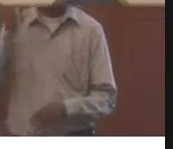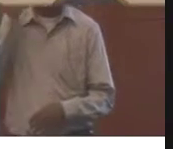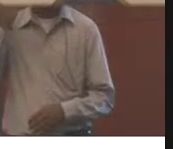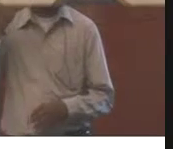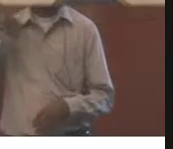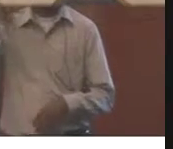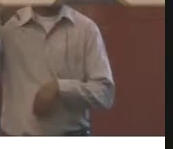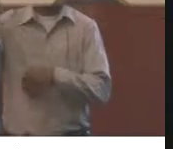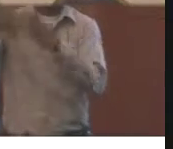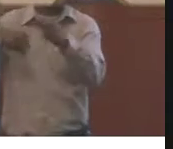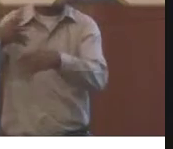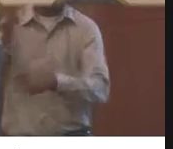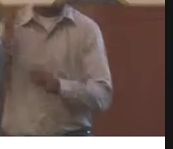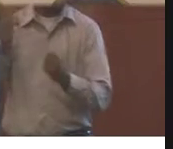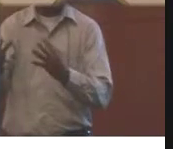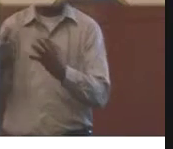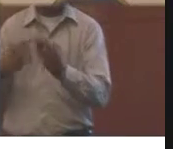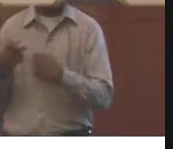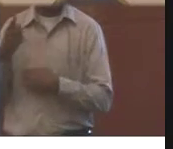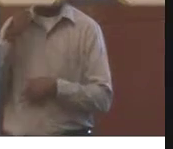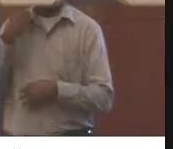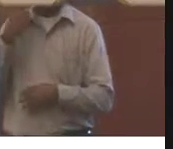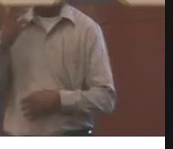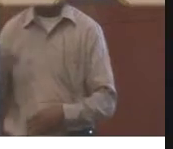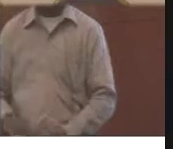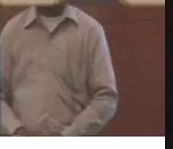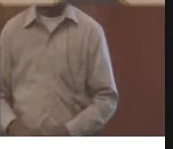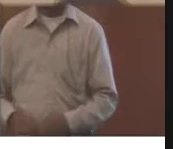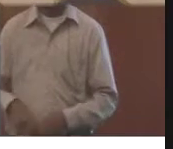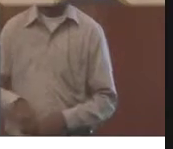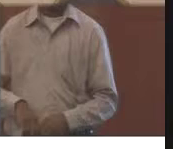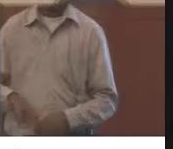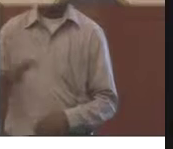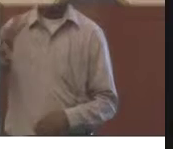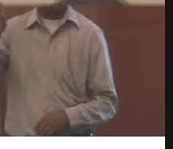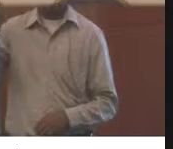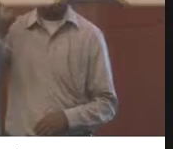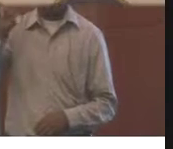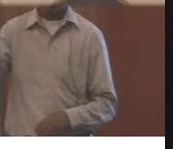I hope next time we have more women participating. 22.